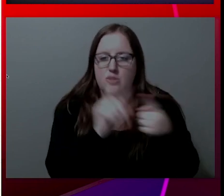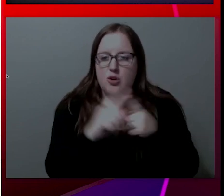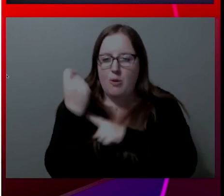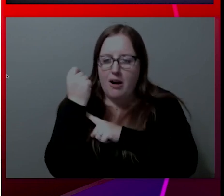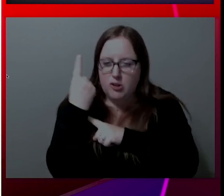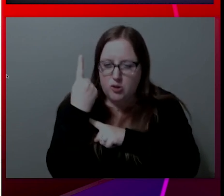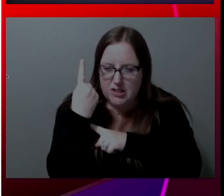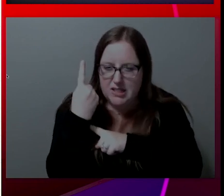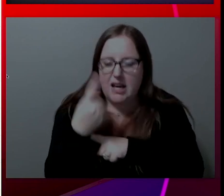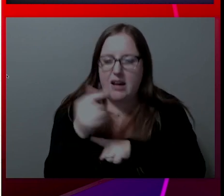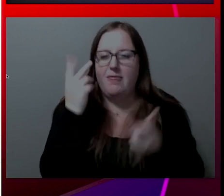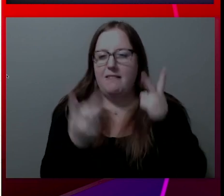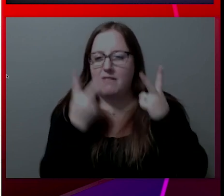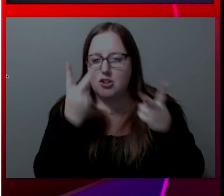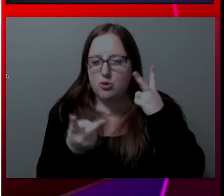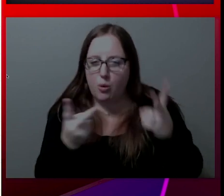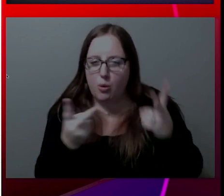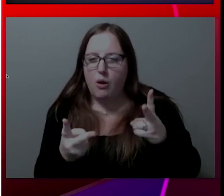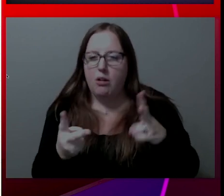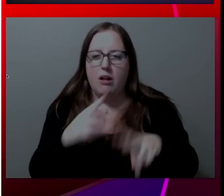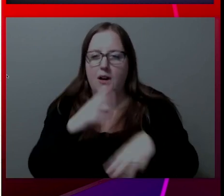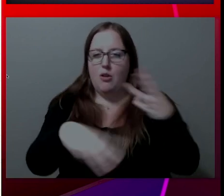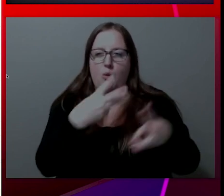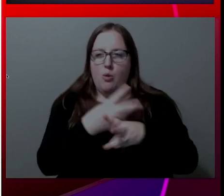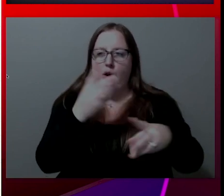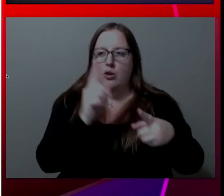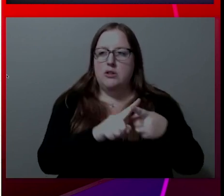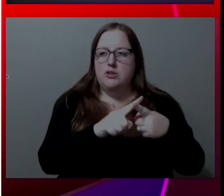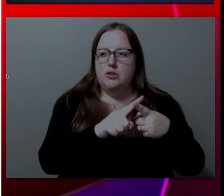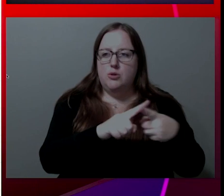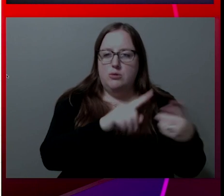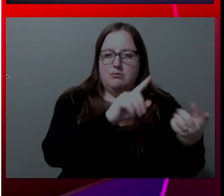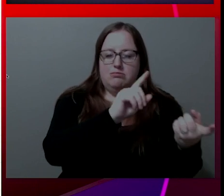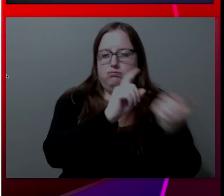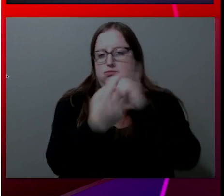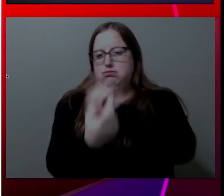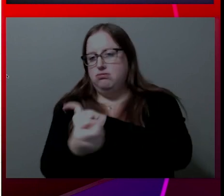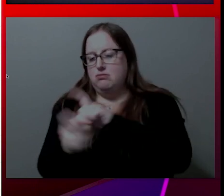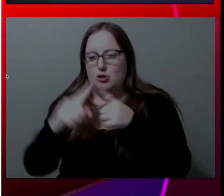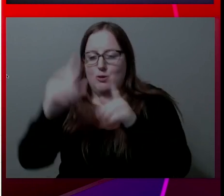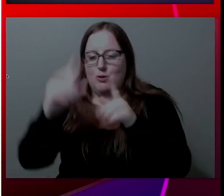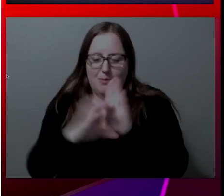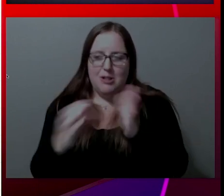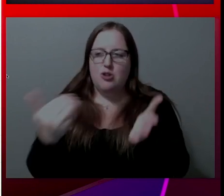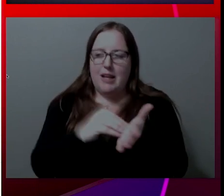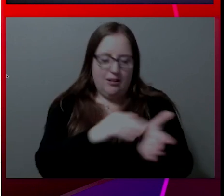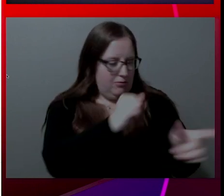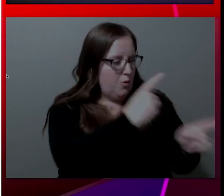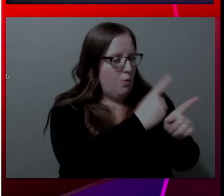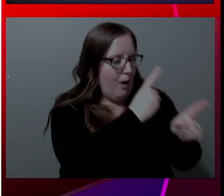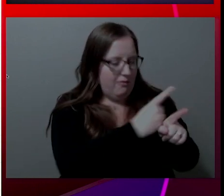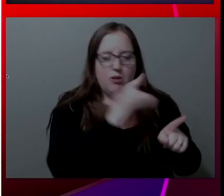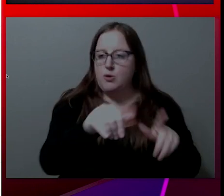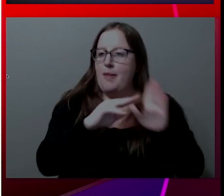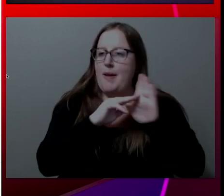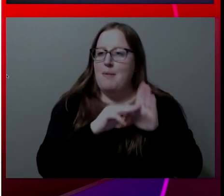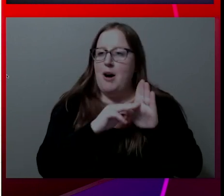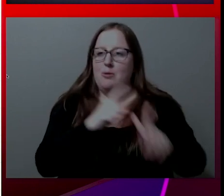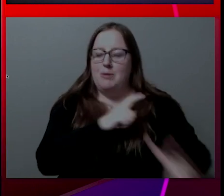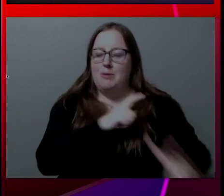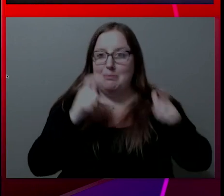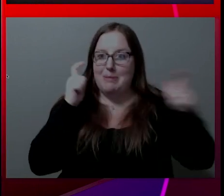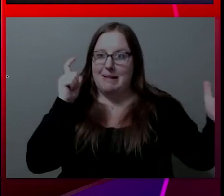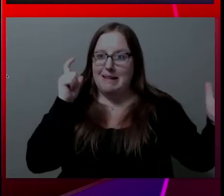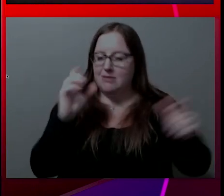the visual makeup of the world in order to be able to turn text into an image again. Correct. So that model must be pretty large in size.